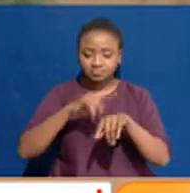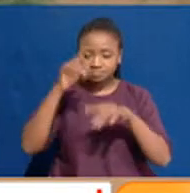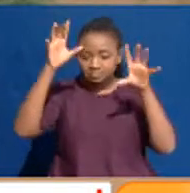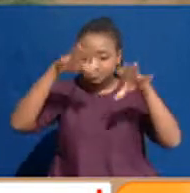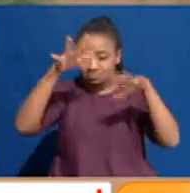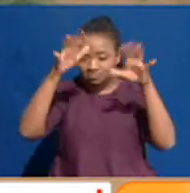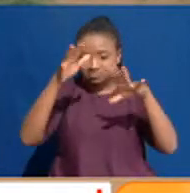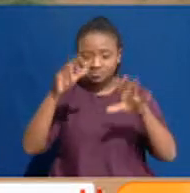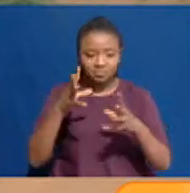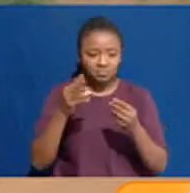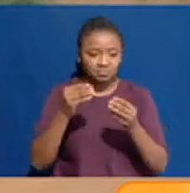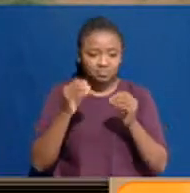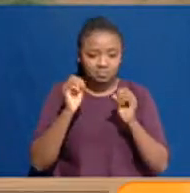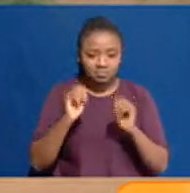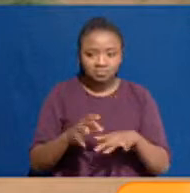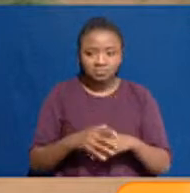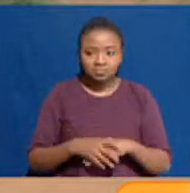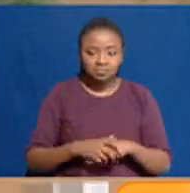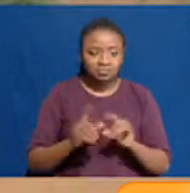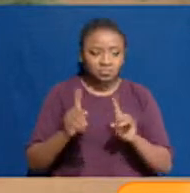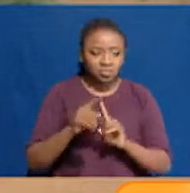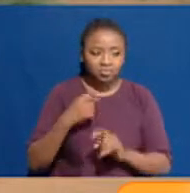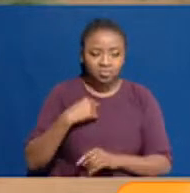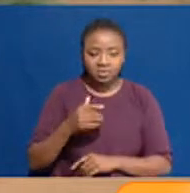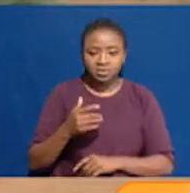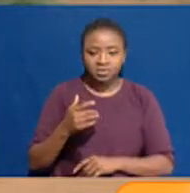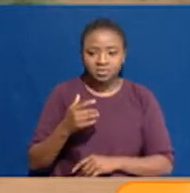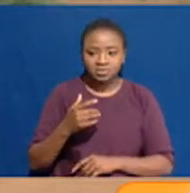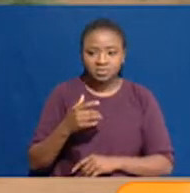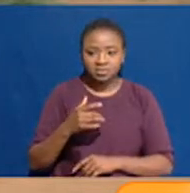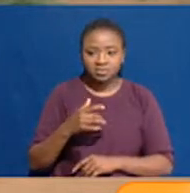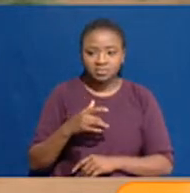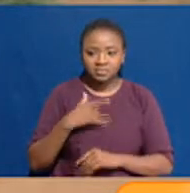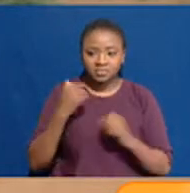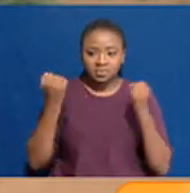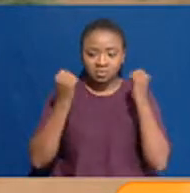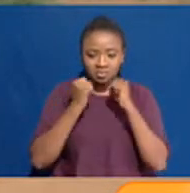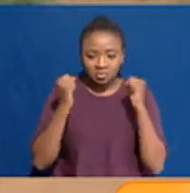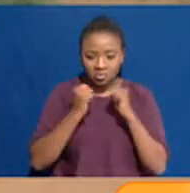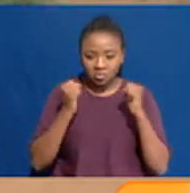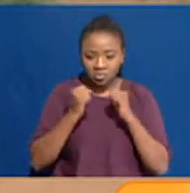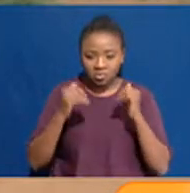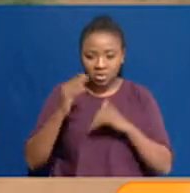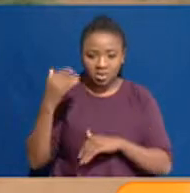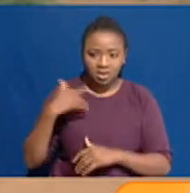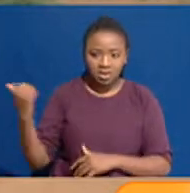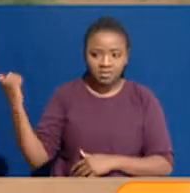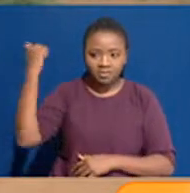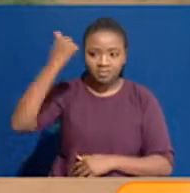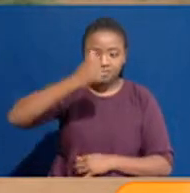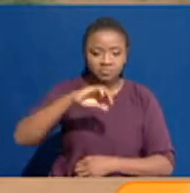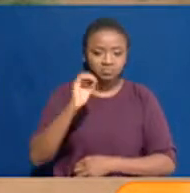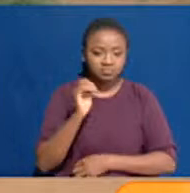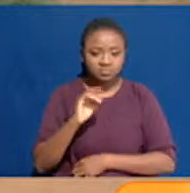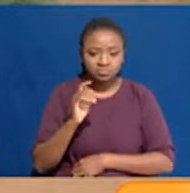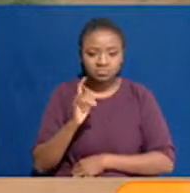nyesha, na tunasikia hata na baridi ya usiku sana. Hakuna hata kitu ya kufunika naye.